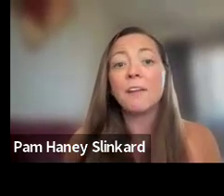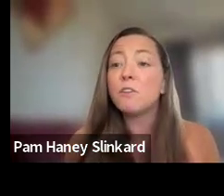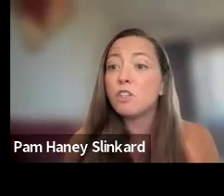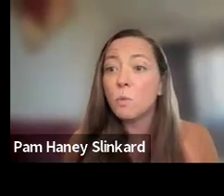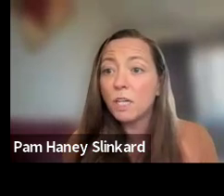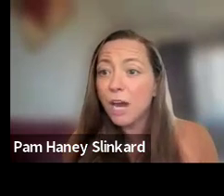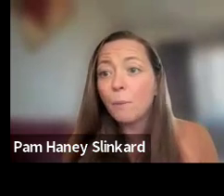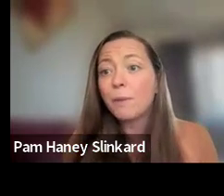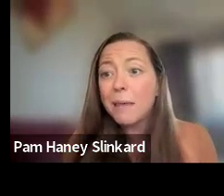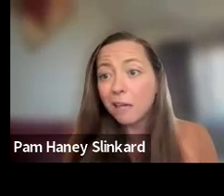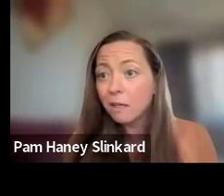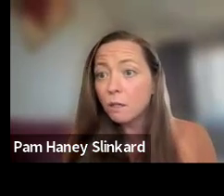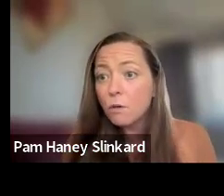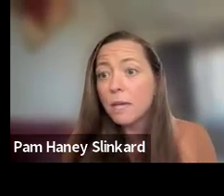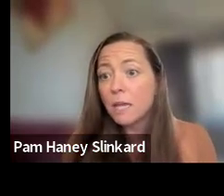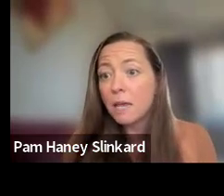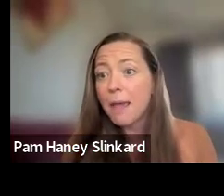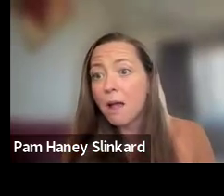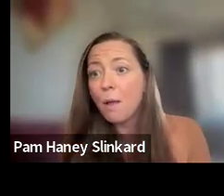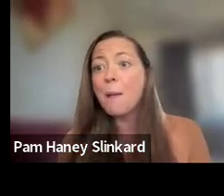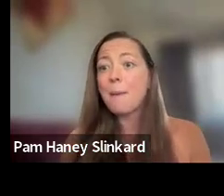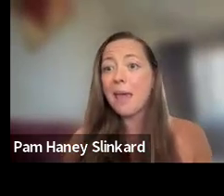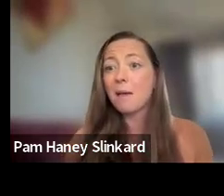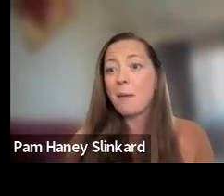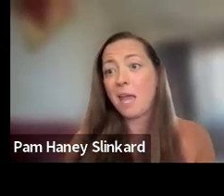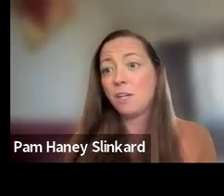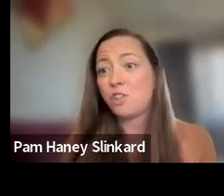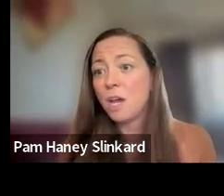ccp@progressiveemployment.org. And if you just want to chat with me, you can email